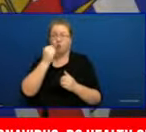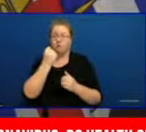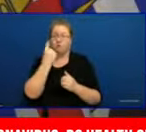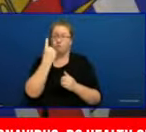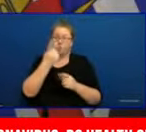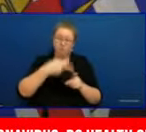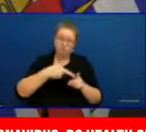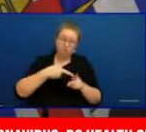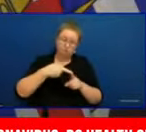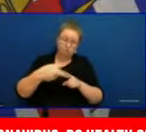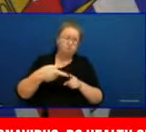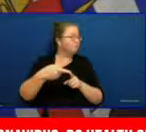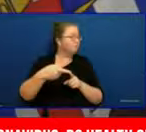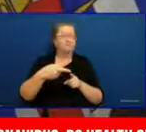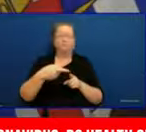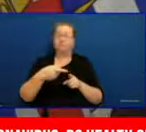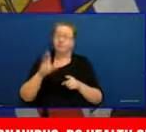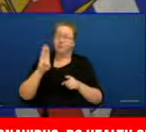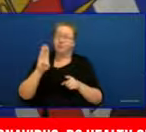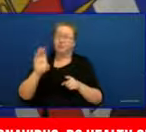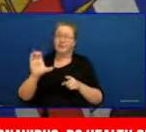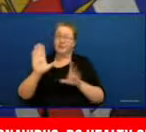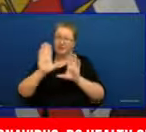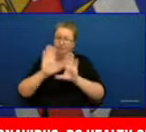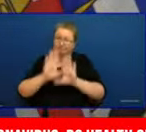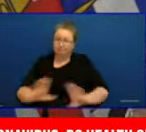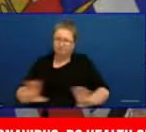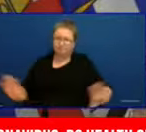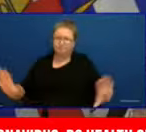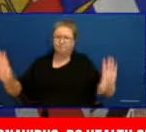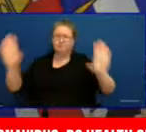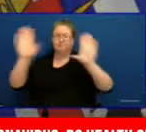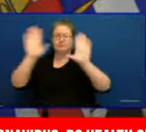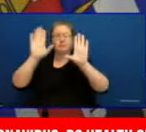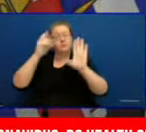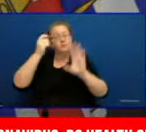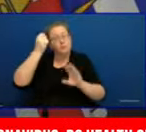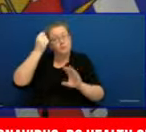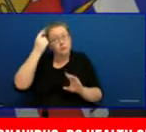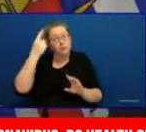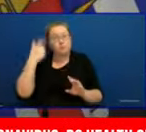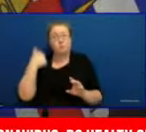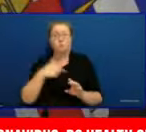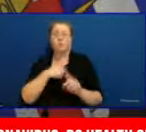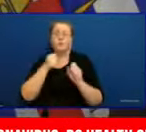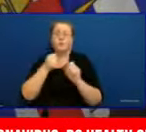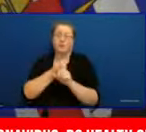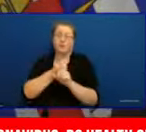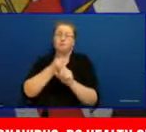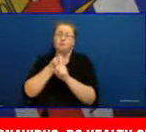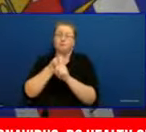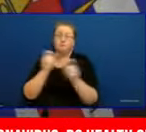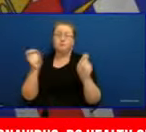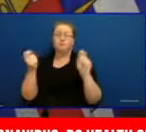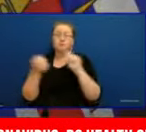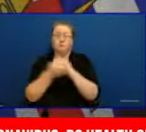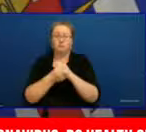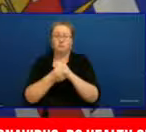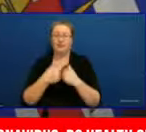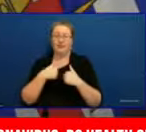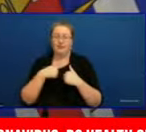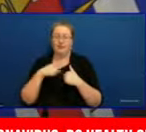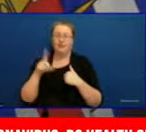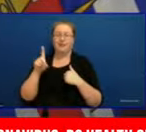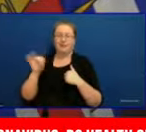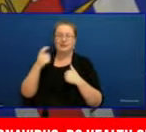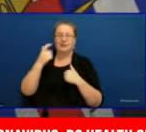just in one area. This is across the province, but we know we can make a difference. And what we've given is direction